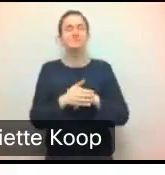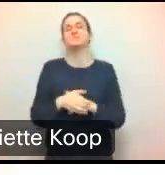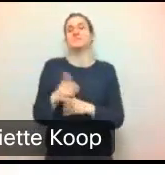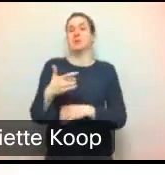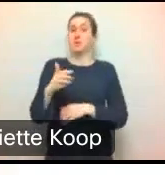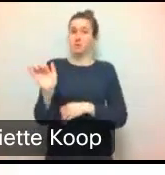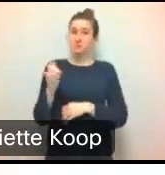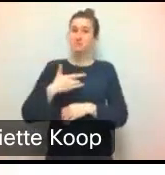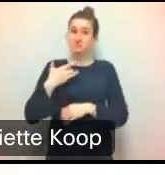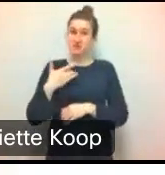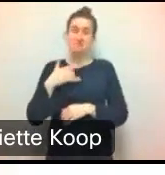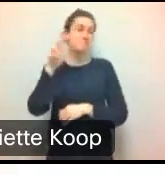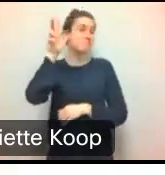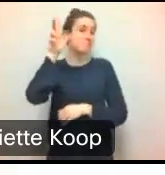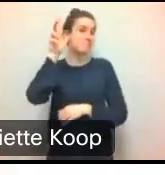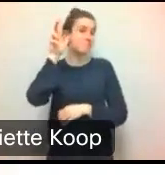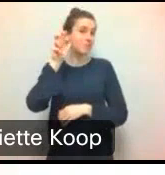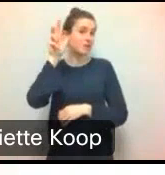are books as well.